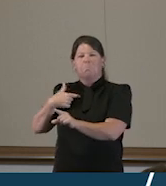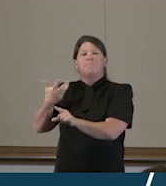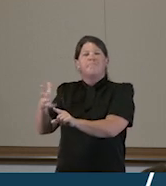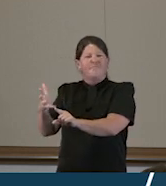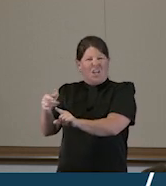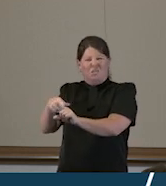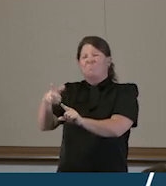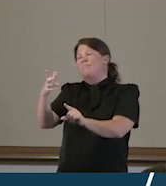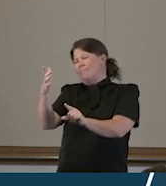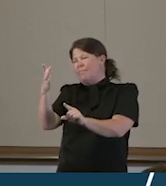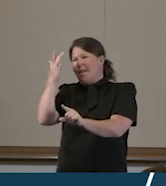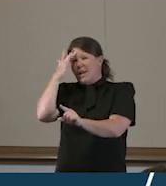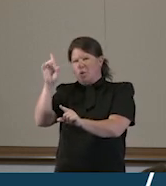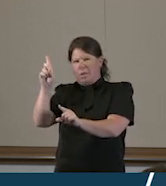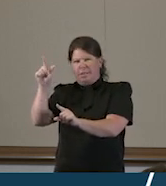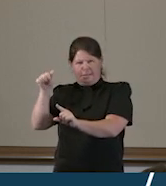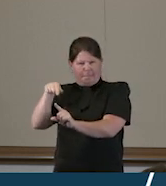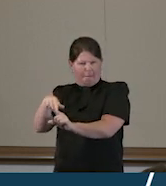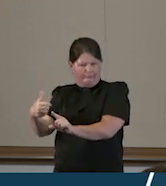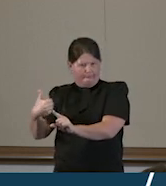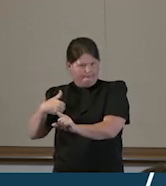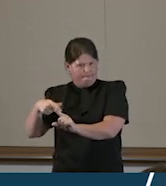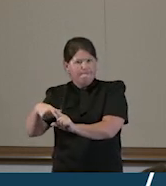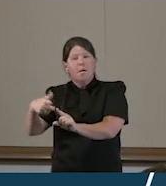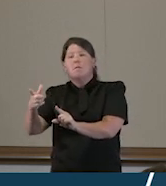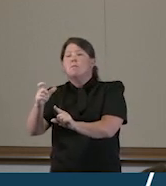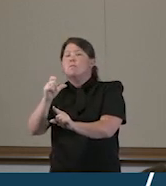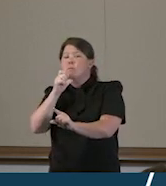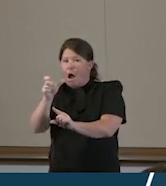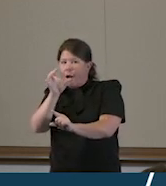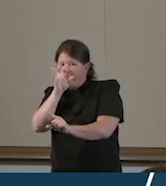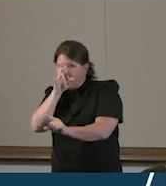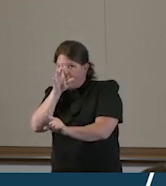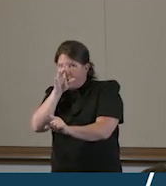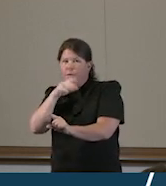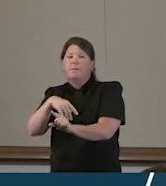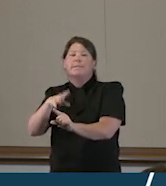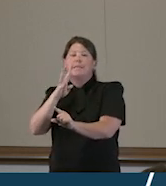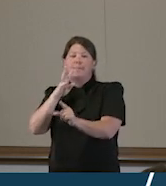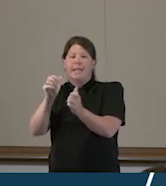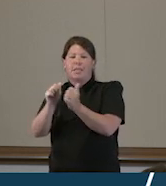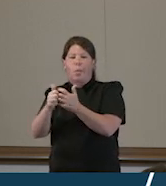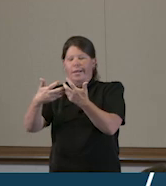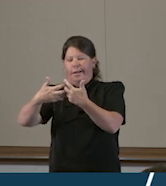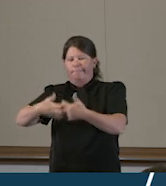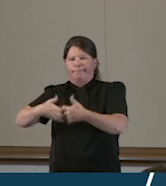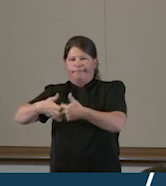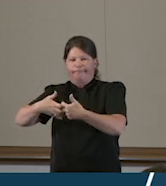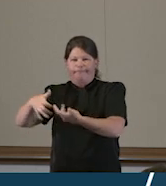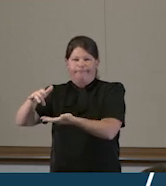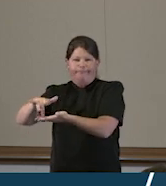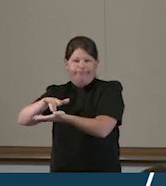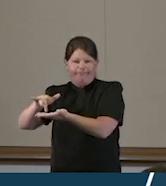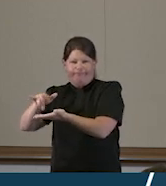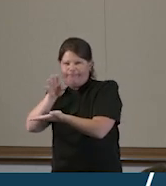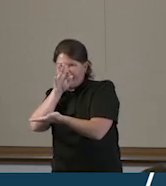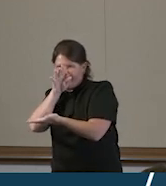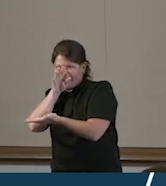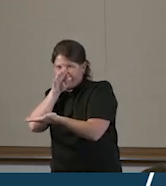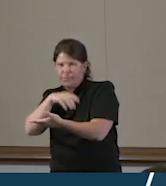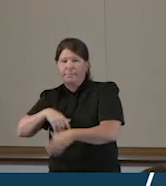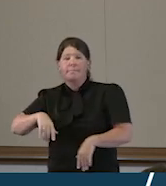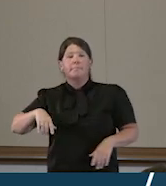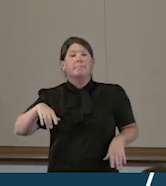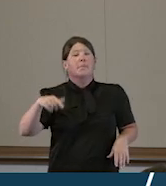GK is nonverbal and communicates with an AAC device. GK needs support in virtually